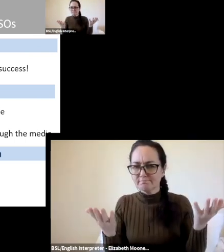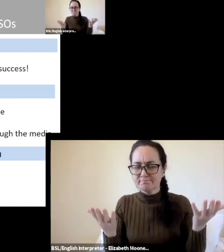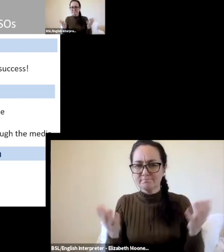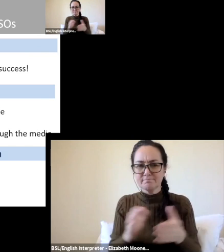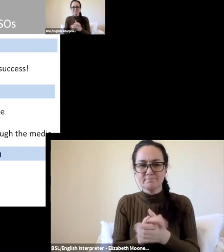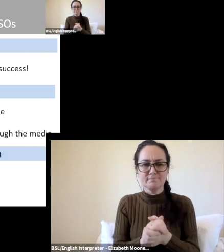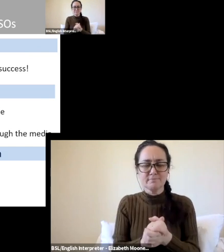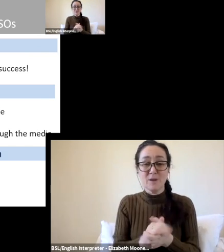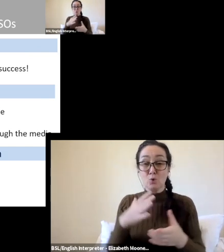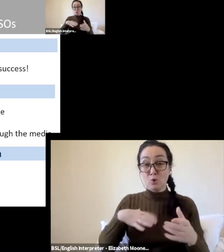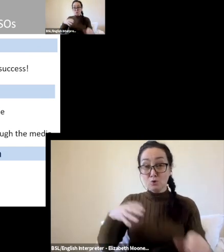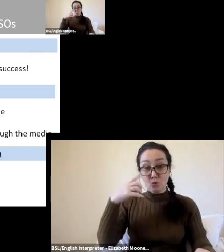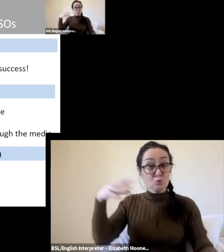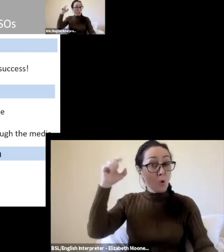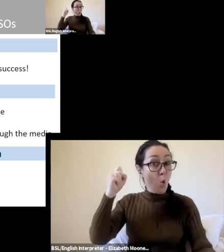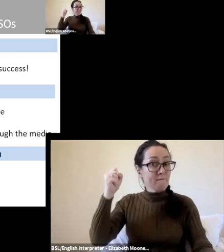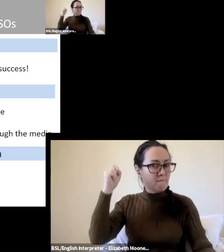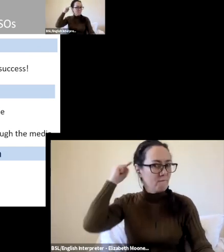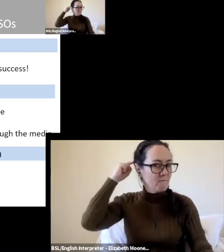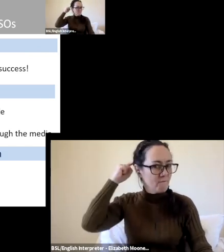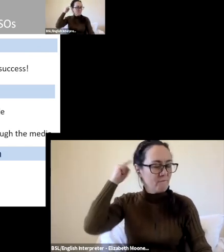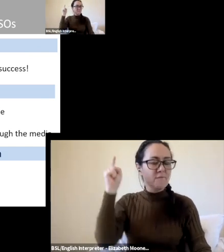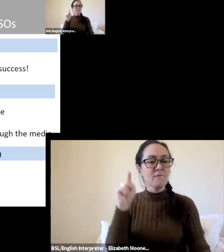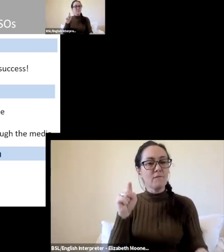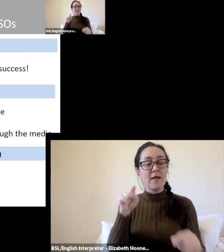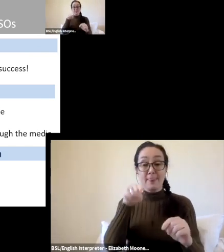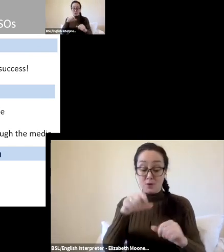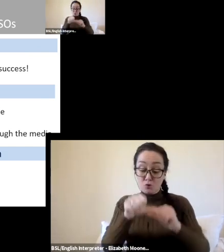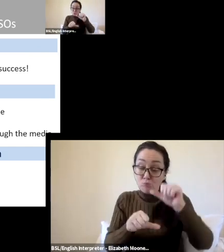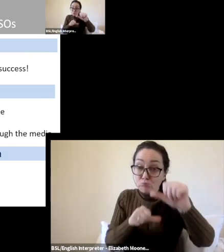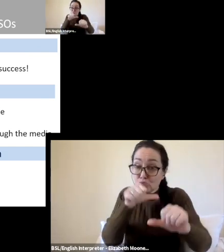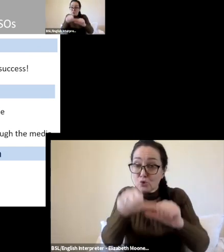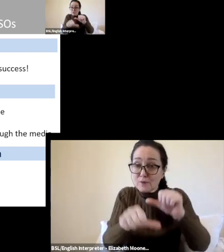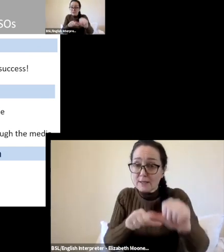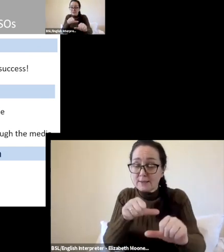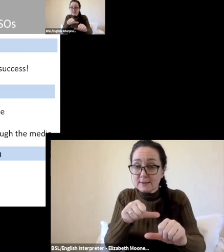always keep in mind that this process